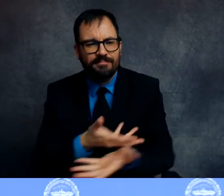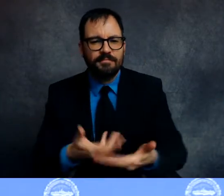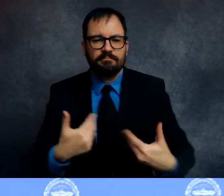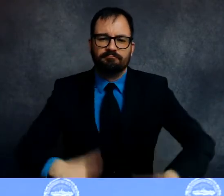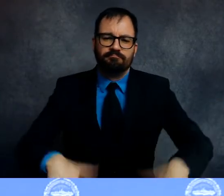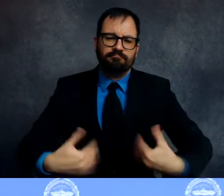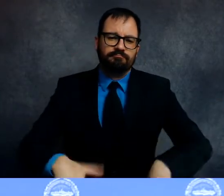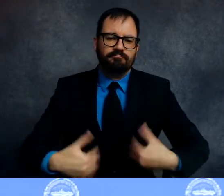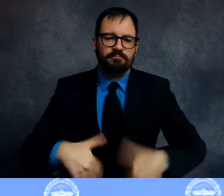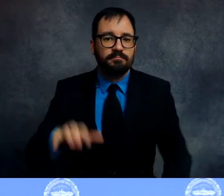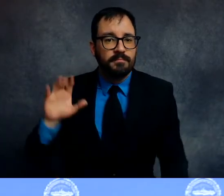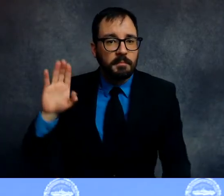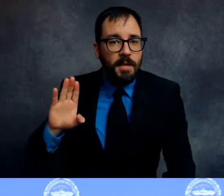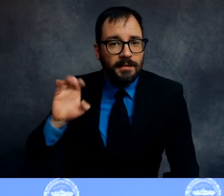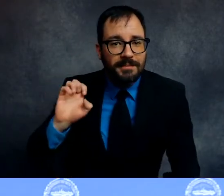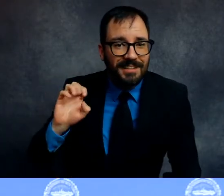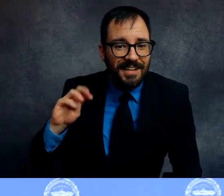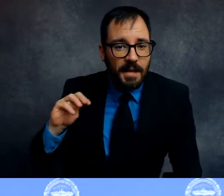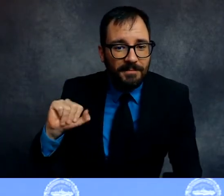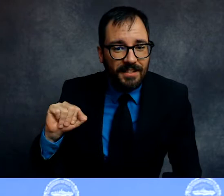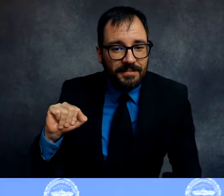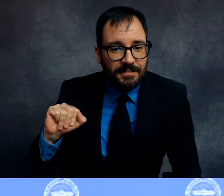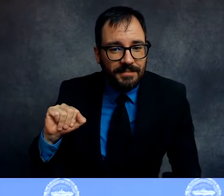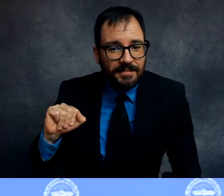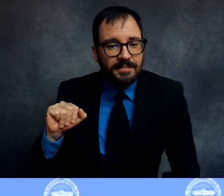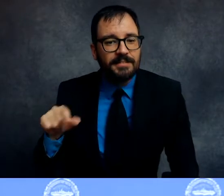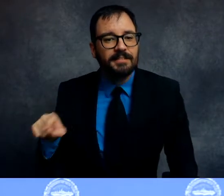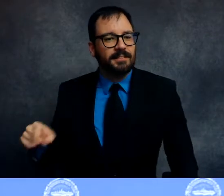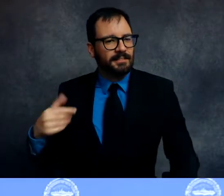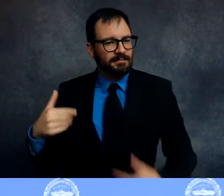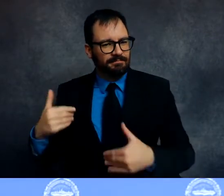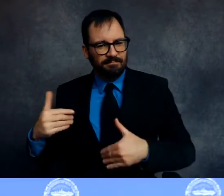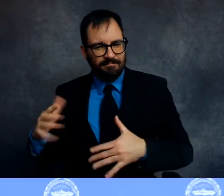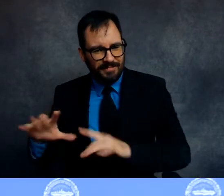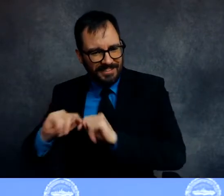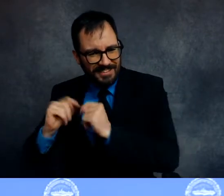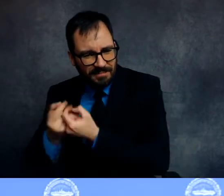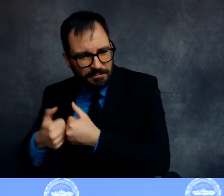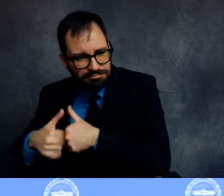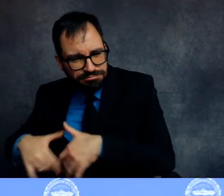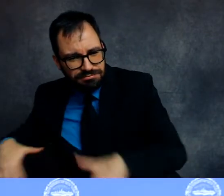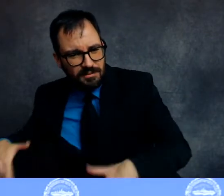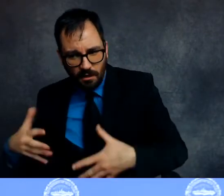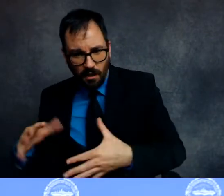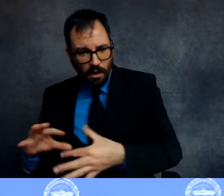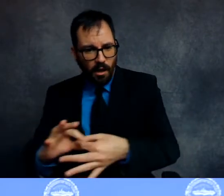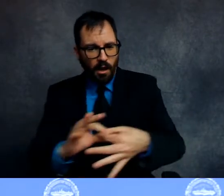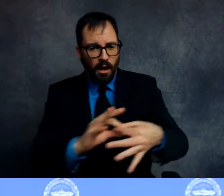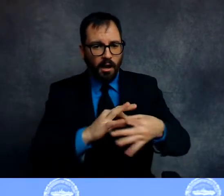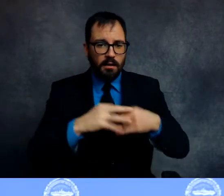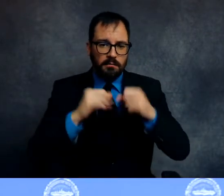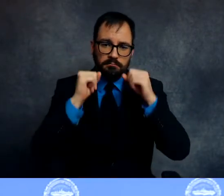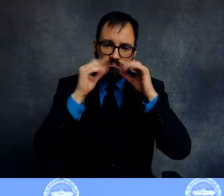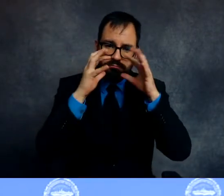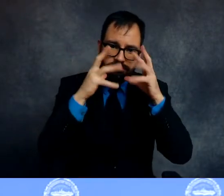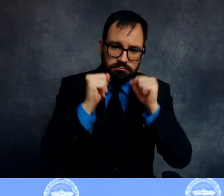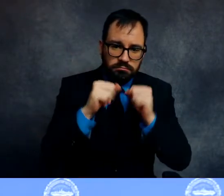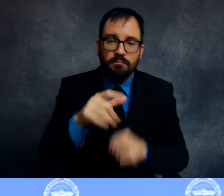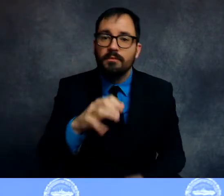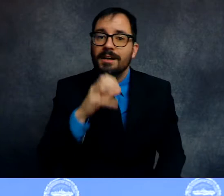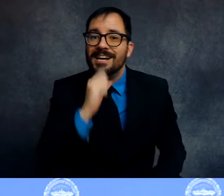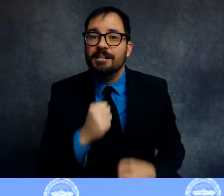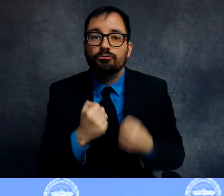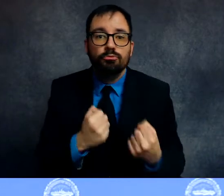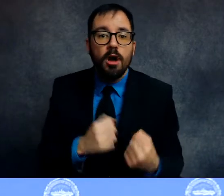the Boston Public Health Commission, Rita Nueves and her team along with Marty, Boston EMS, Chief Hooley and his team at Boston